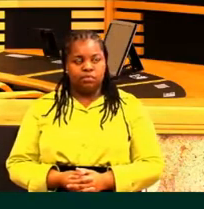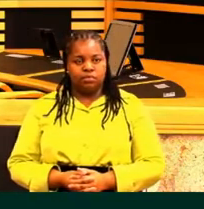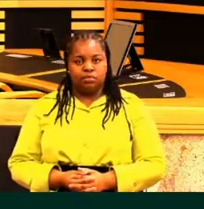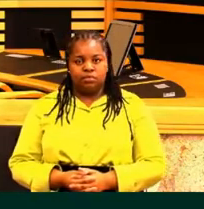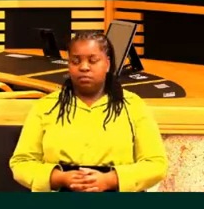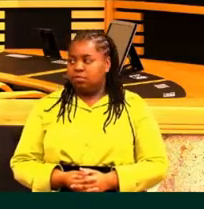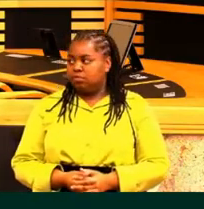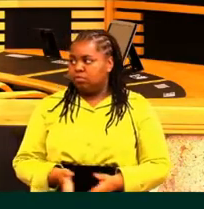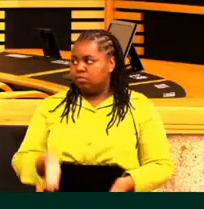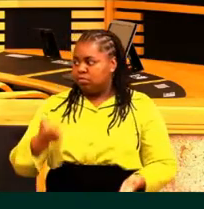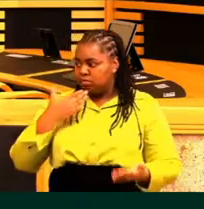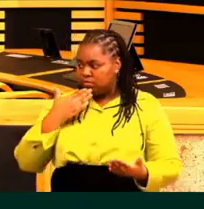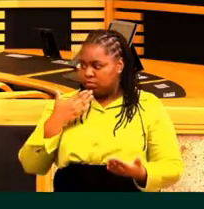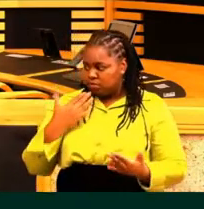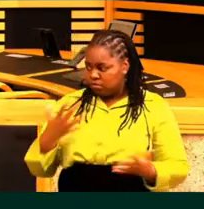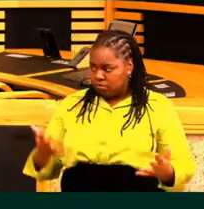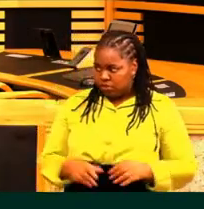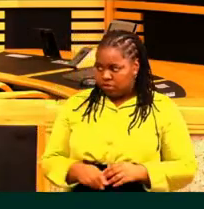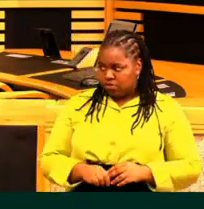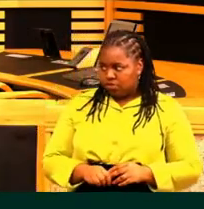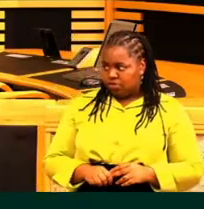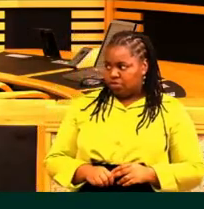thank you very much